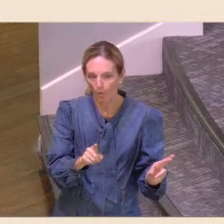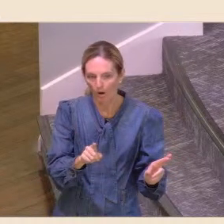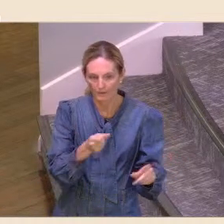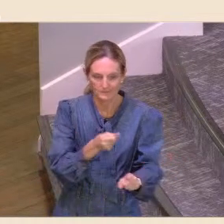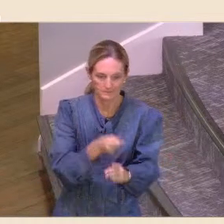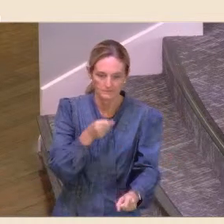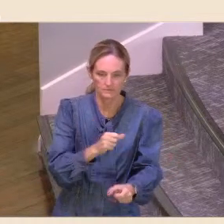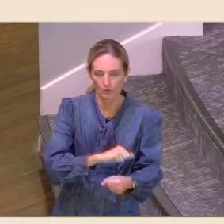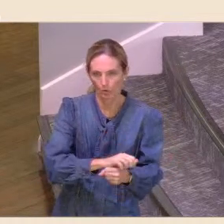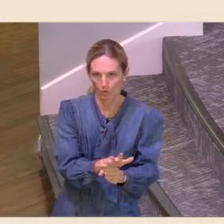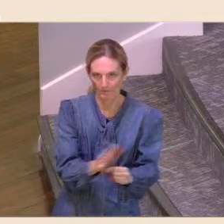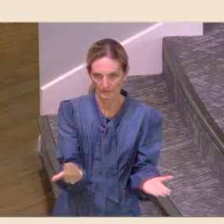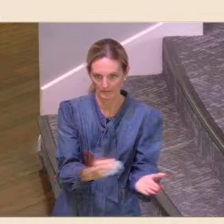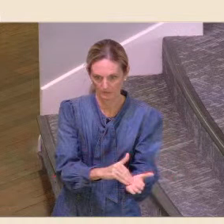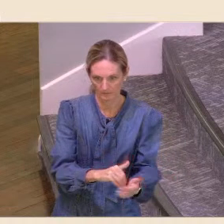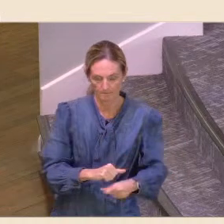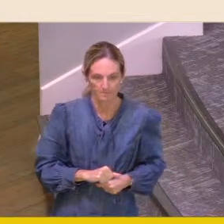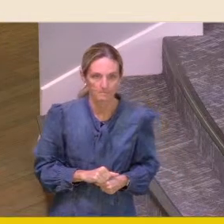COVID.